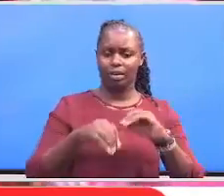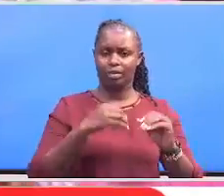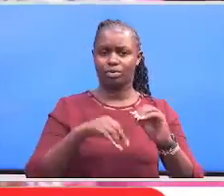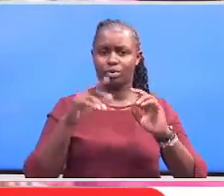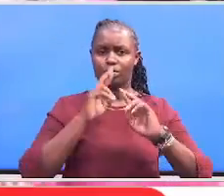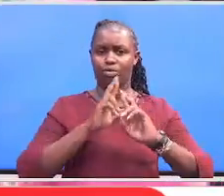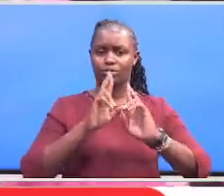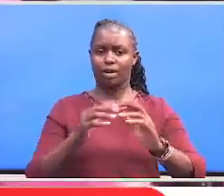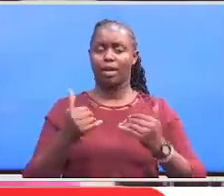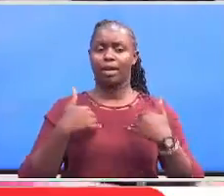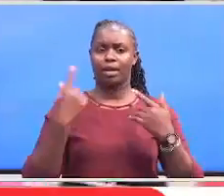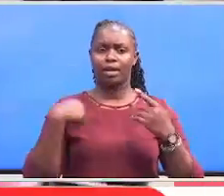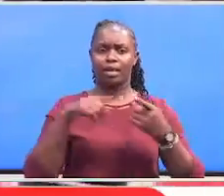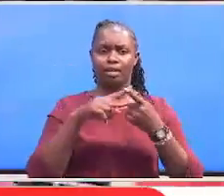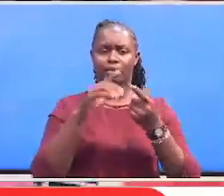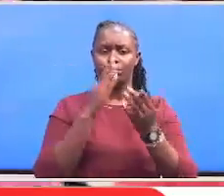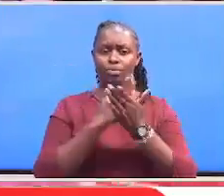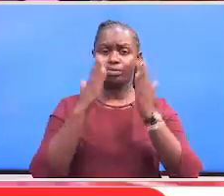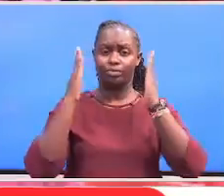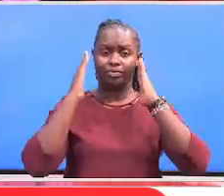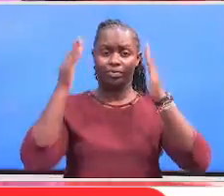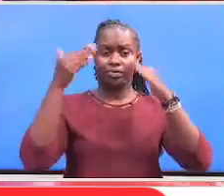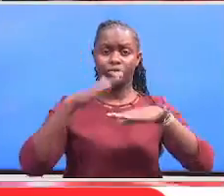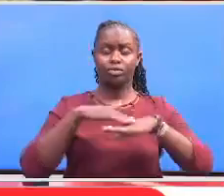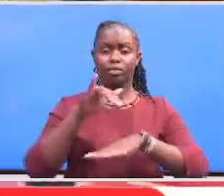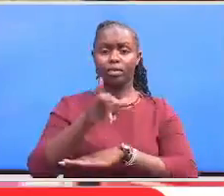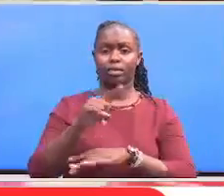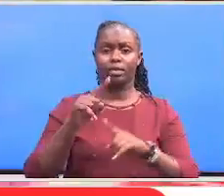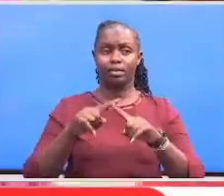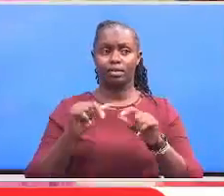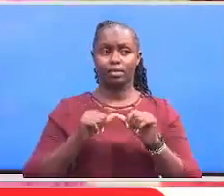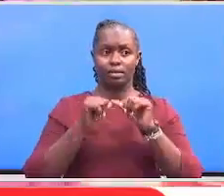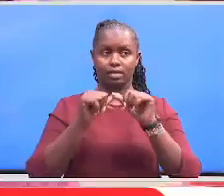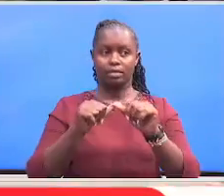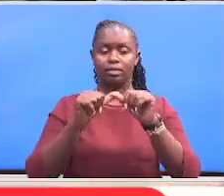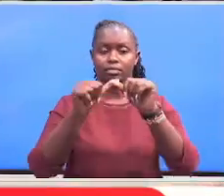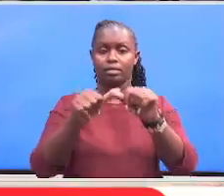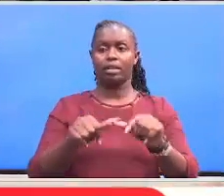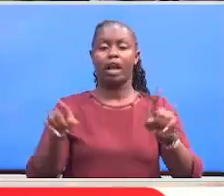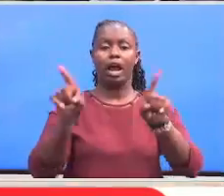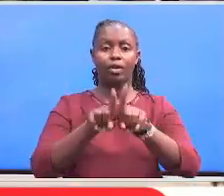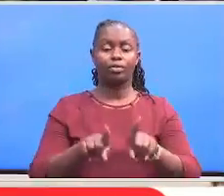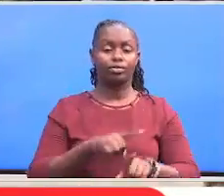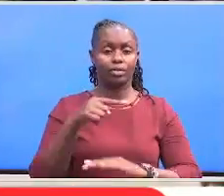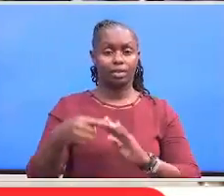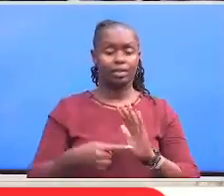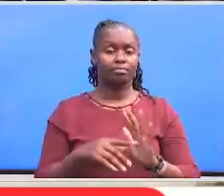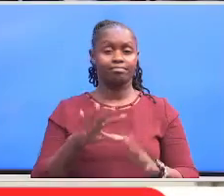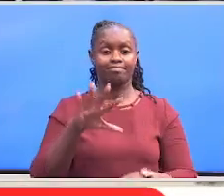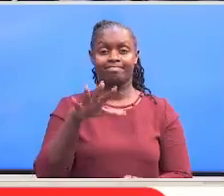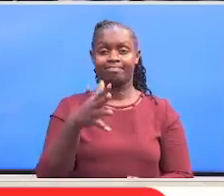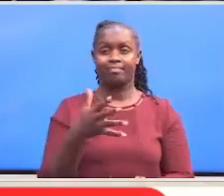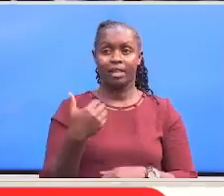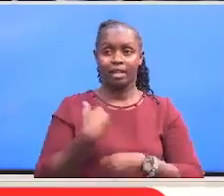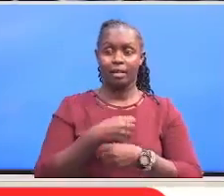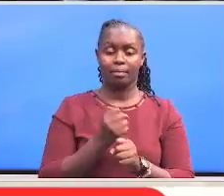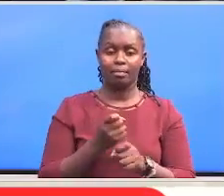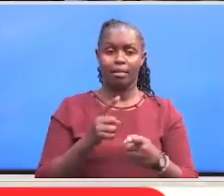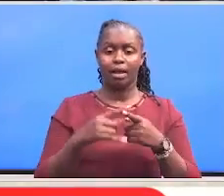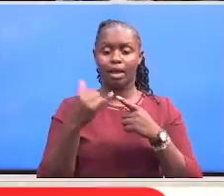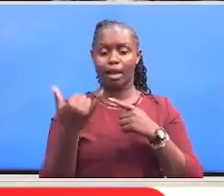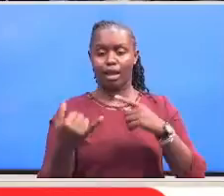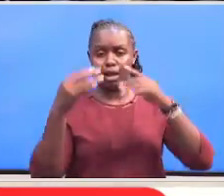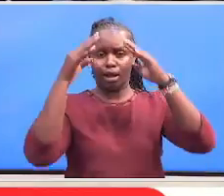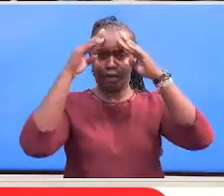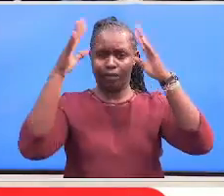brought a renewed focus on transparency in electoral systems, a situation that has perhaps inspired young innovators to